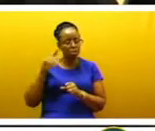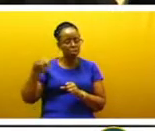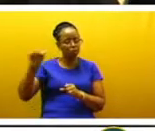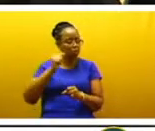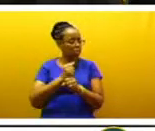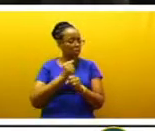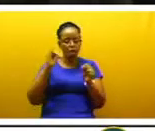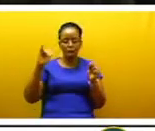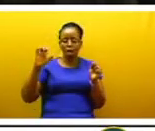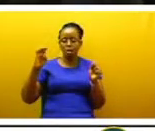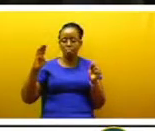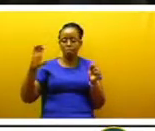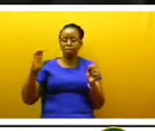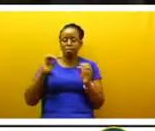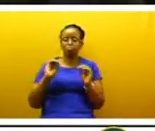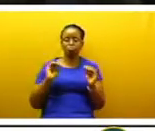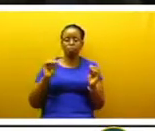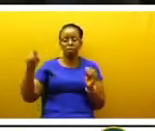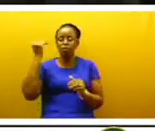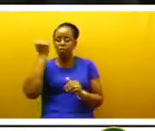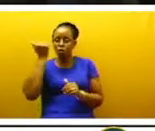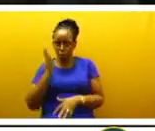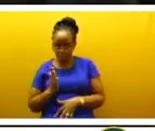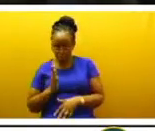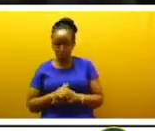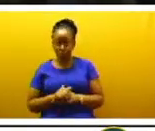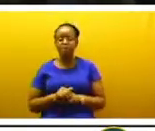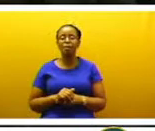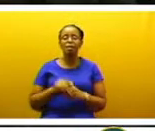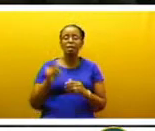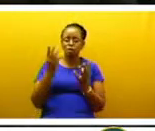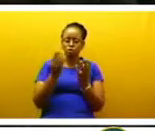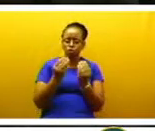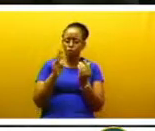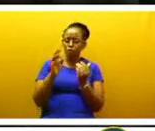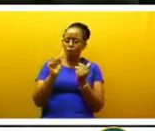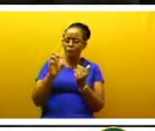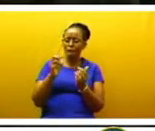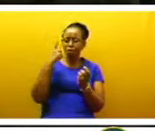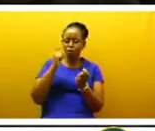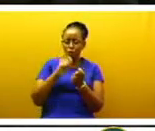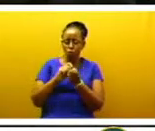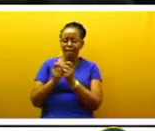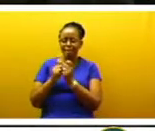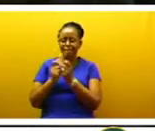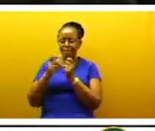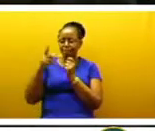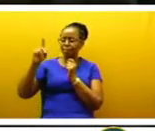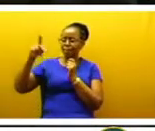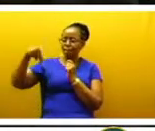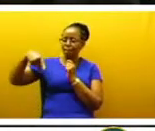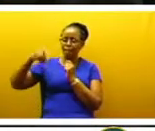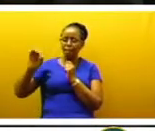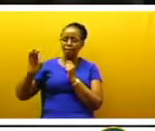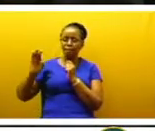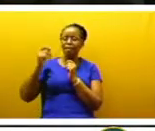the software for editing a PDF document is available free of